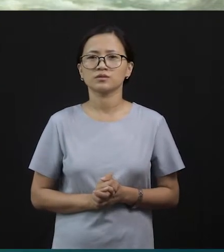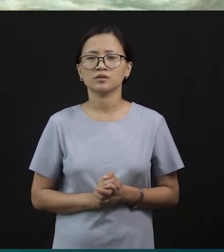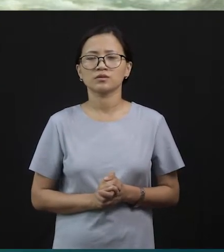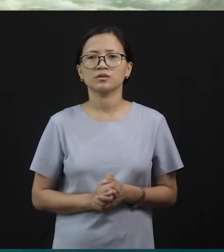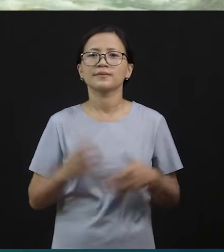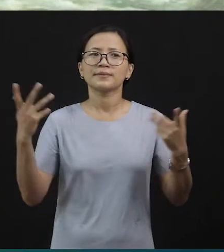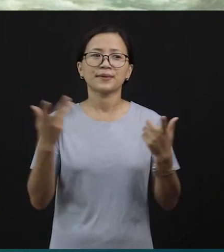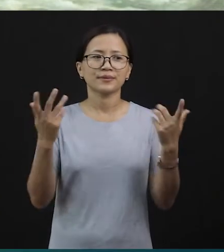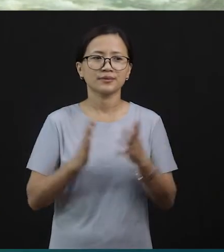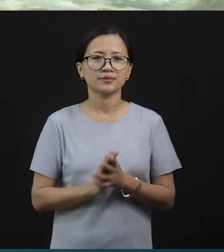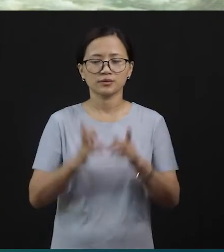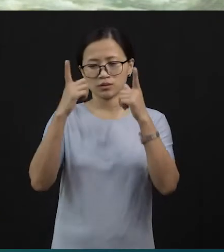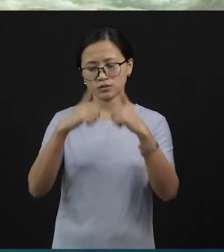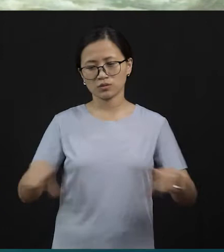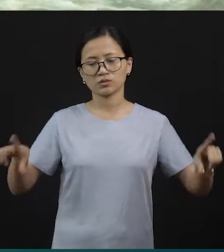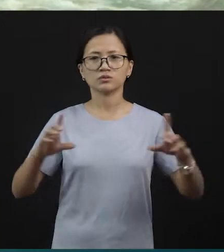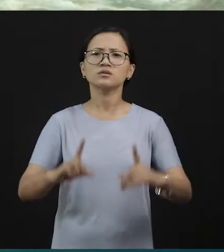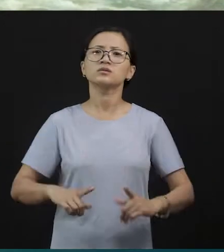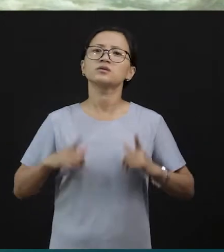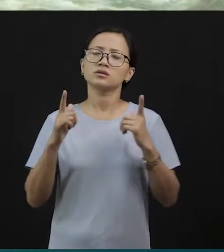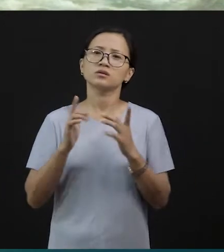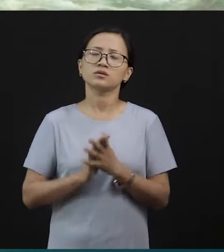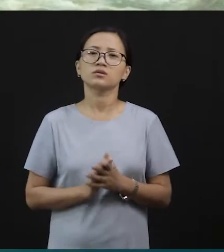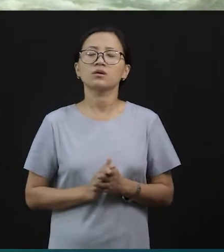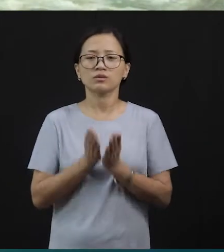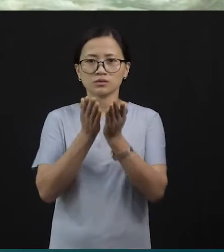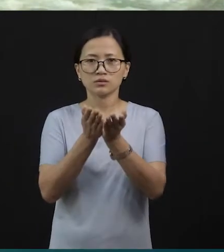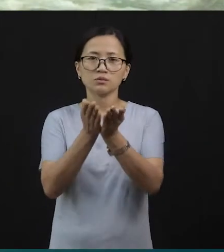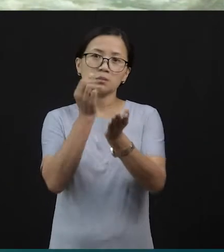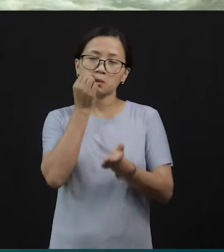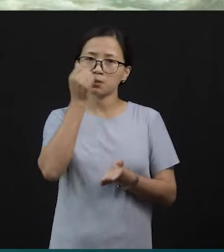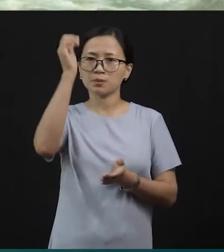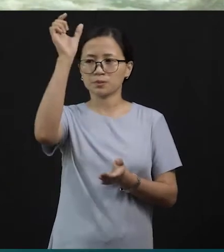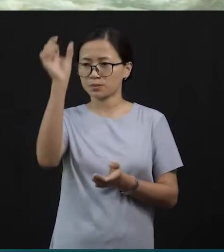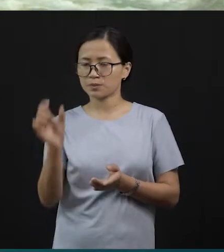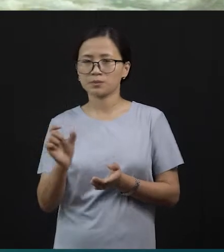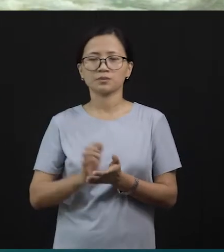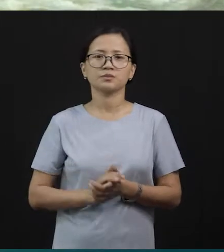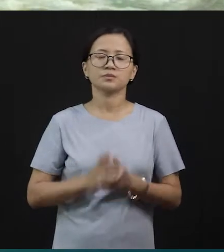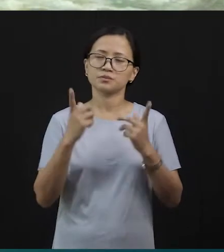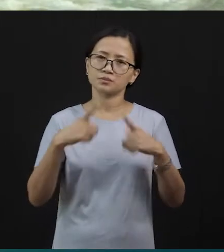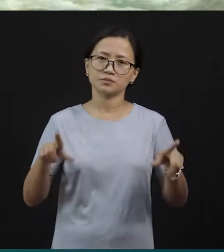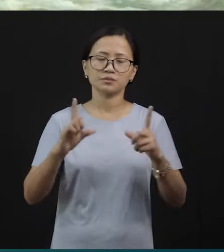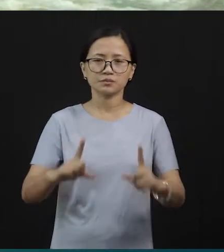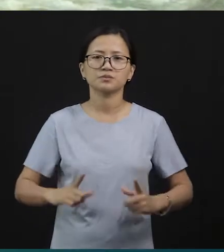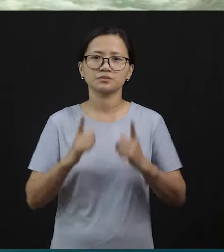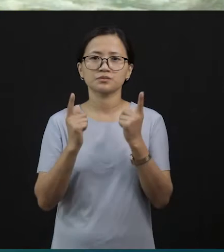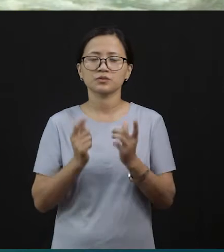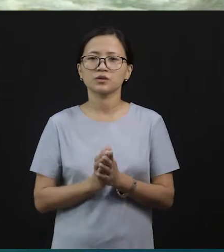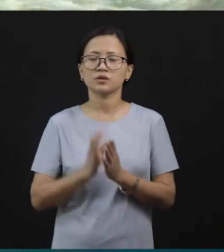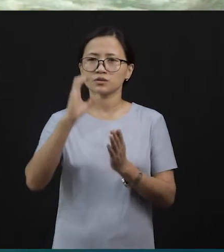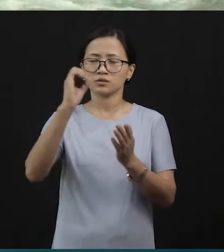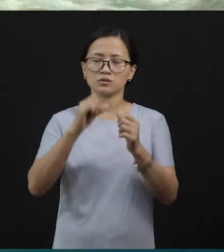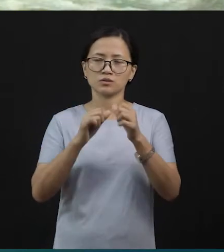what happened? He lost his life. He was a sailor, okay? He was a sailor, but he lost his life in the